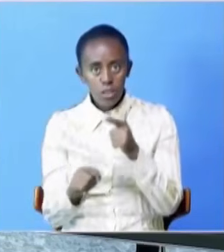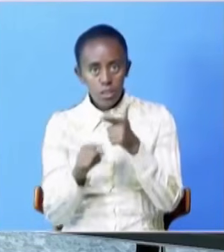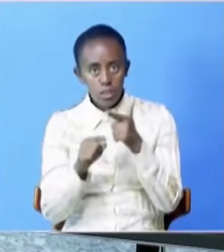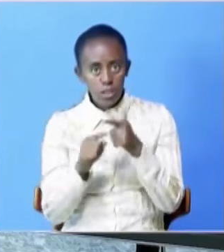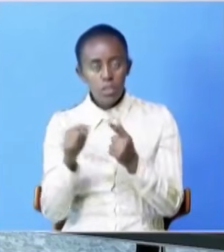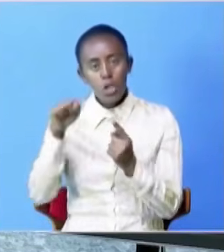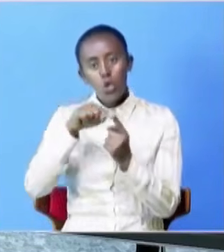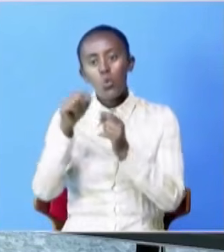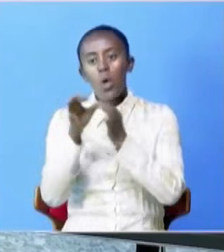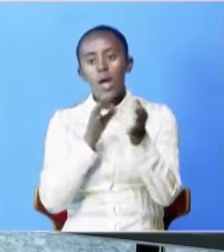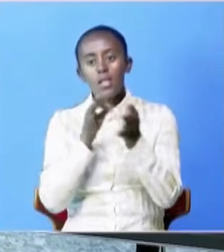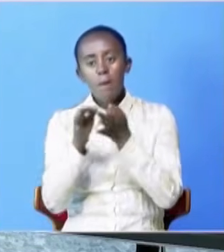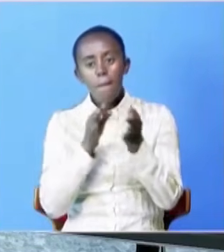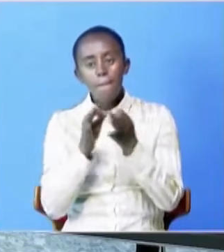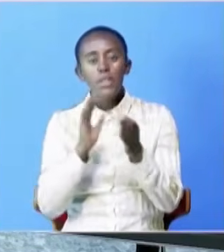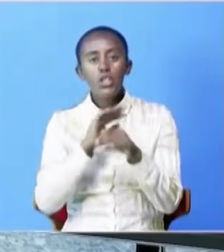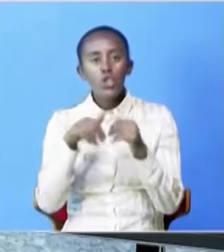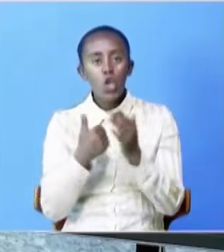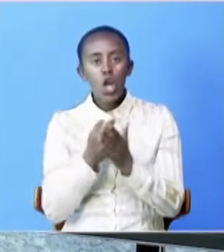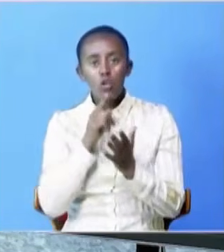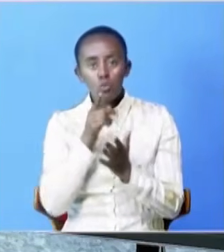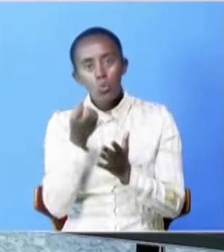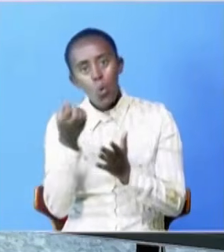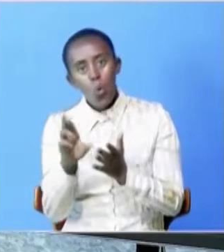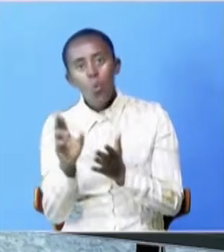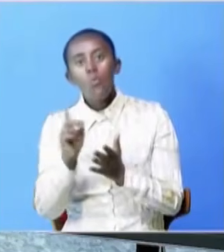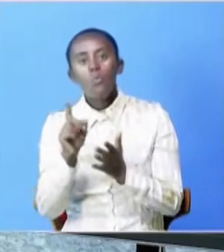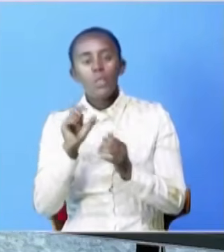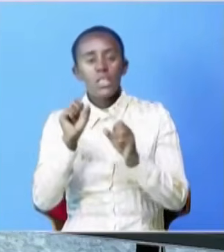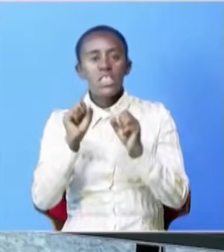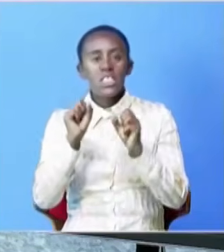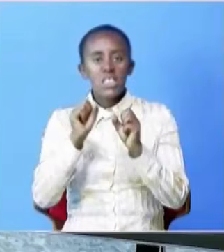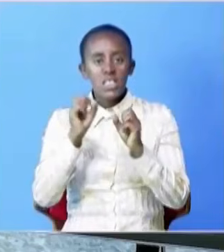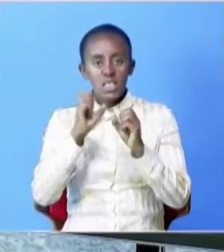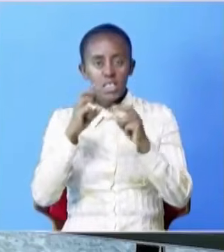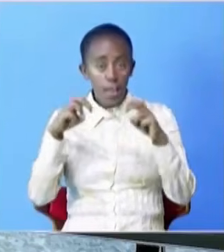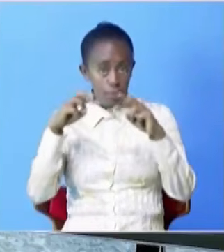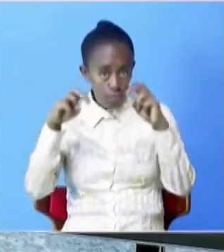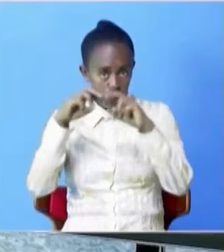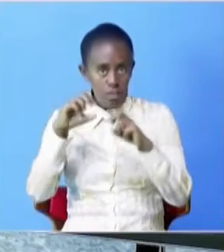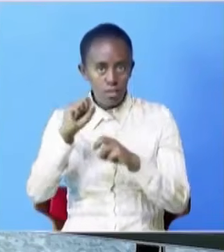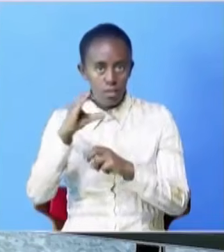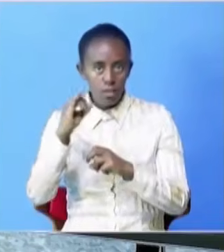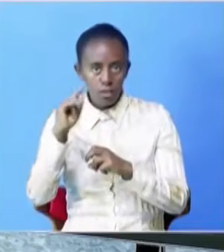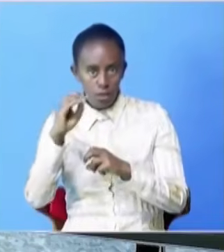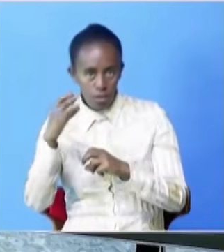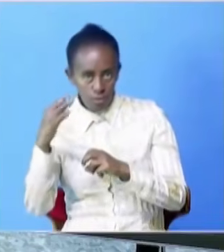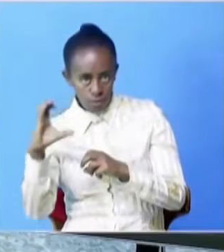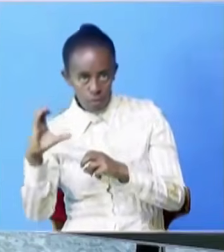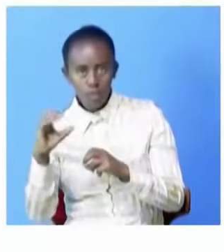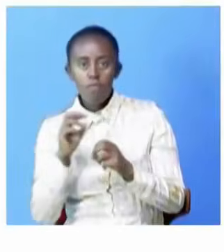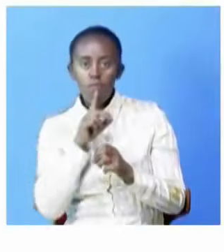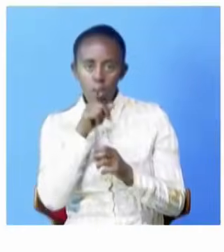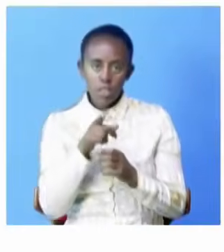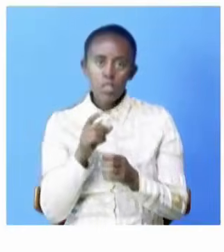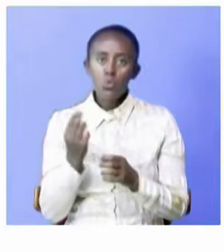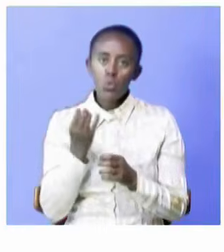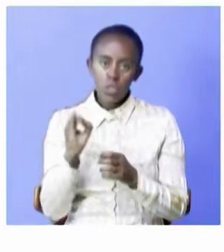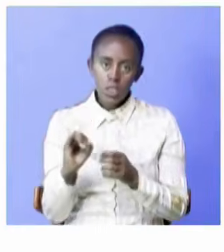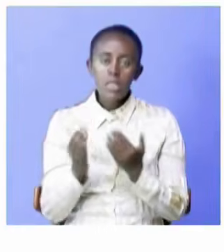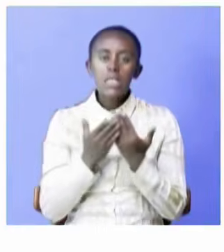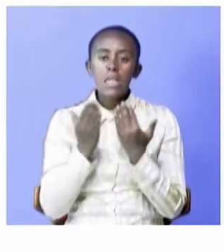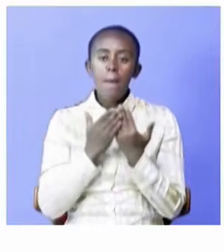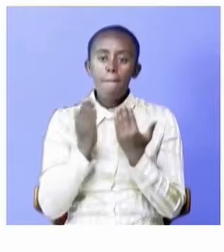to express general truths or scientific facts. What about the third way of using the